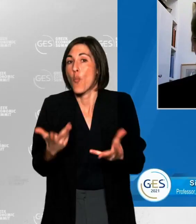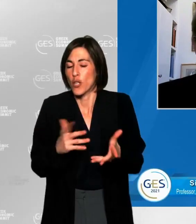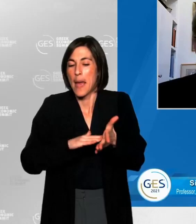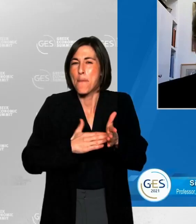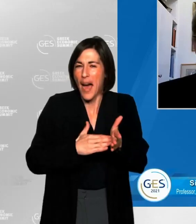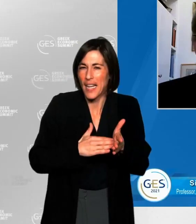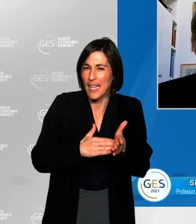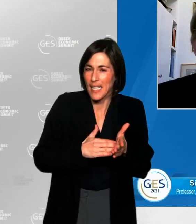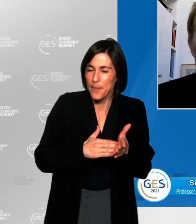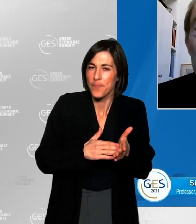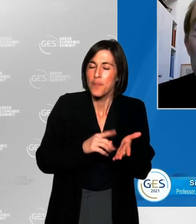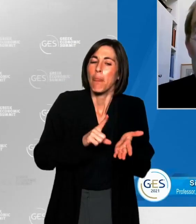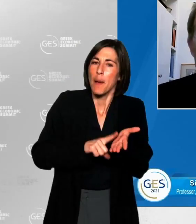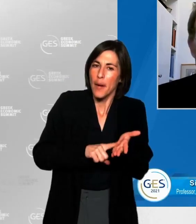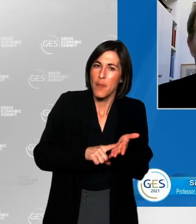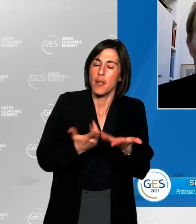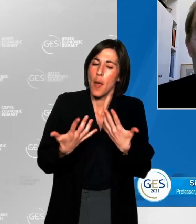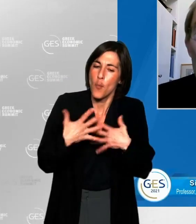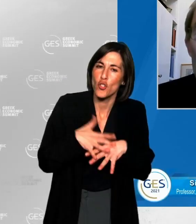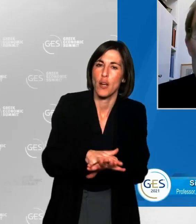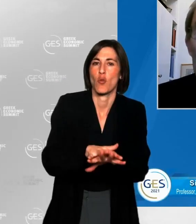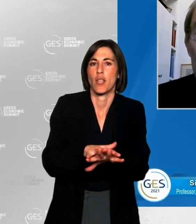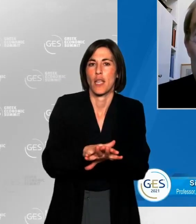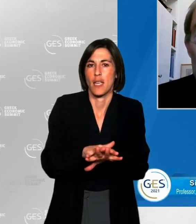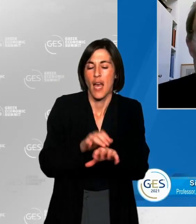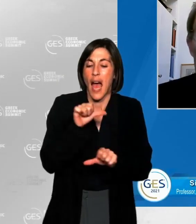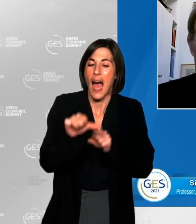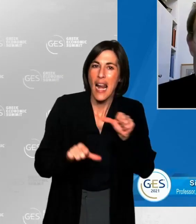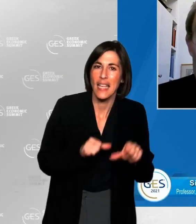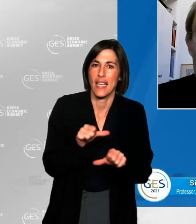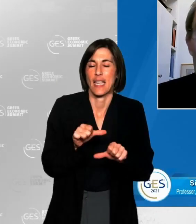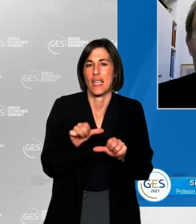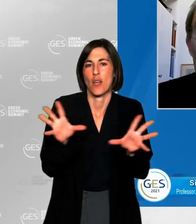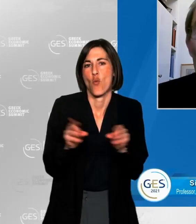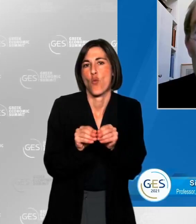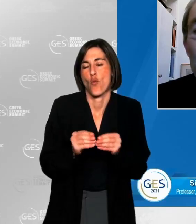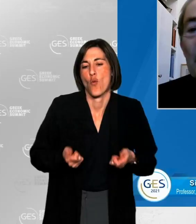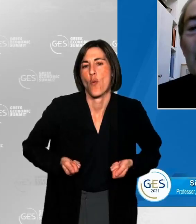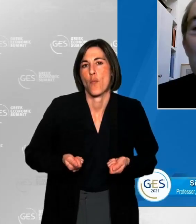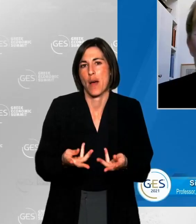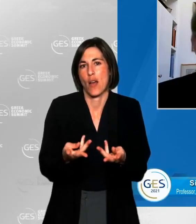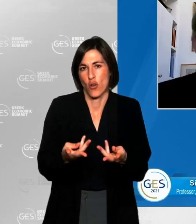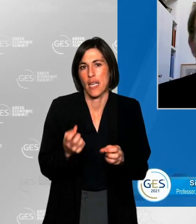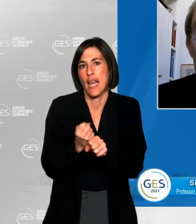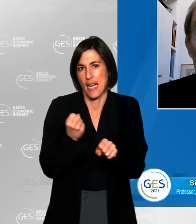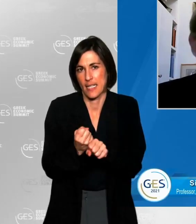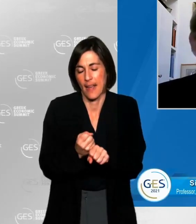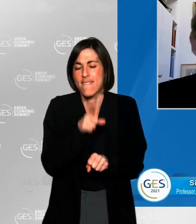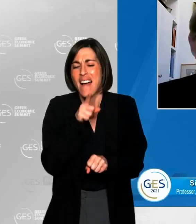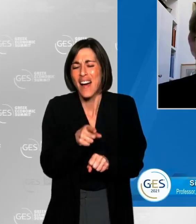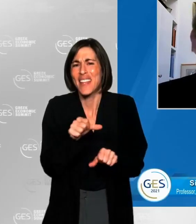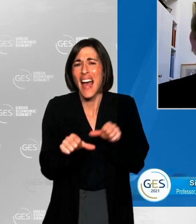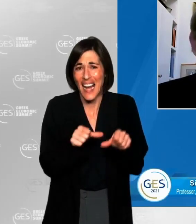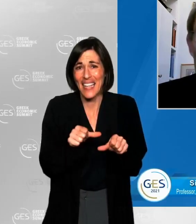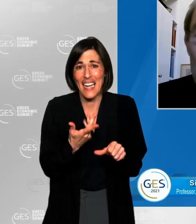production. Now, is that change for the better? Well, it could